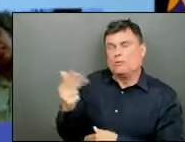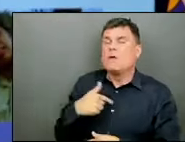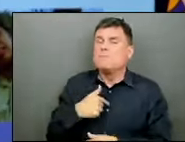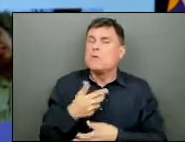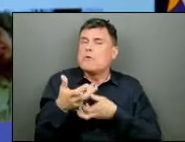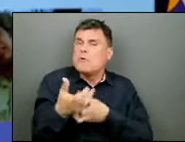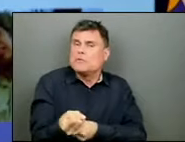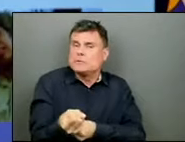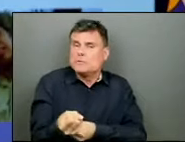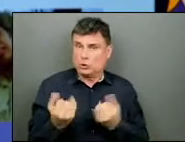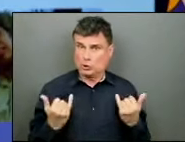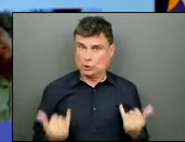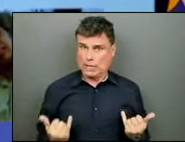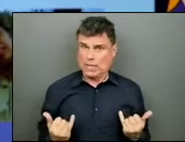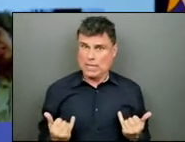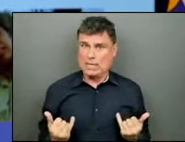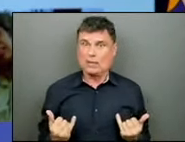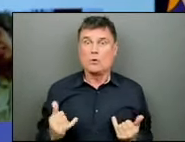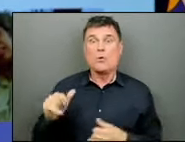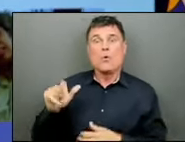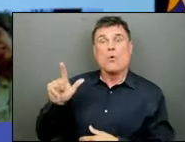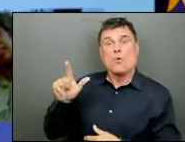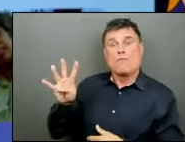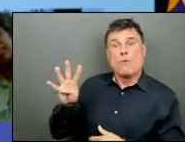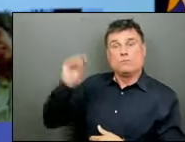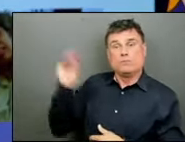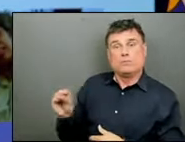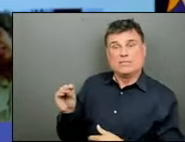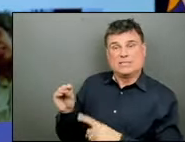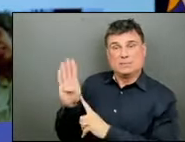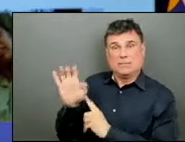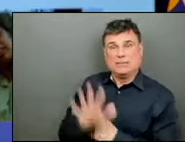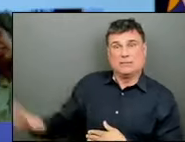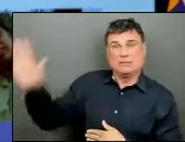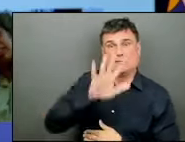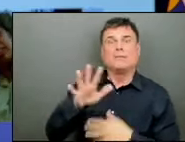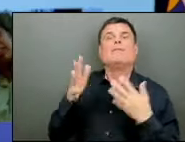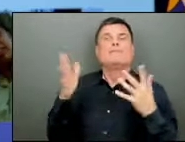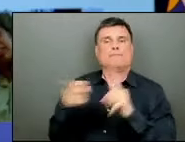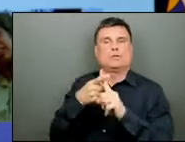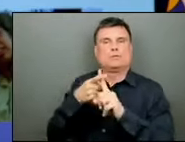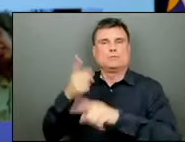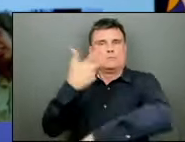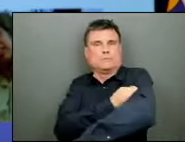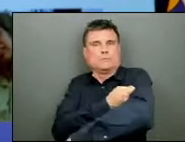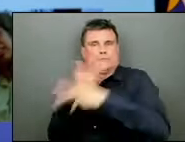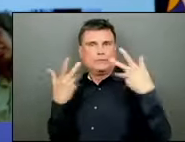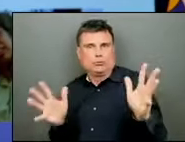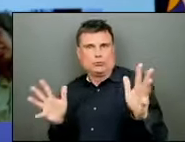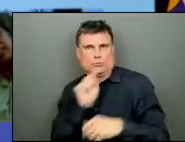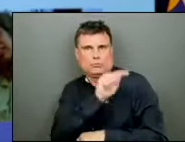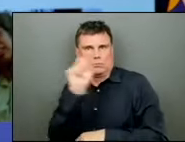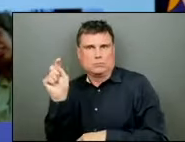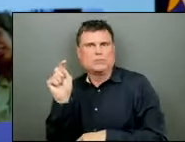today, 25% of eligible British Columbians have received a first dose of vaccine. And we keep focusing